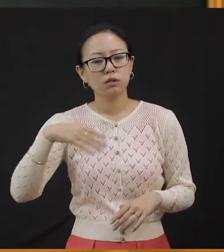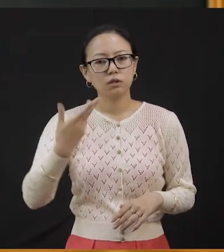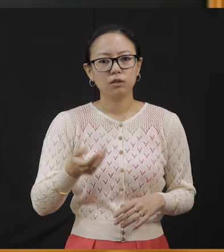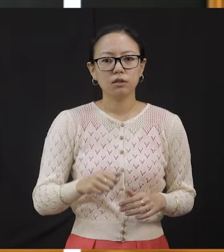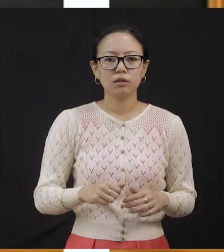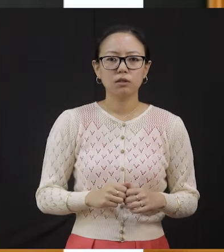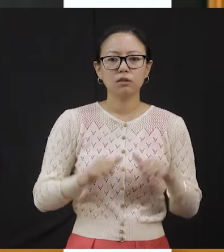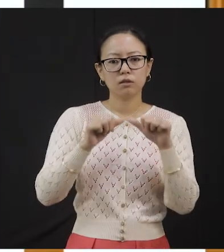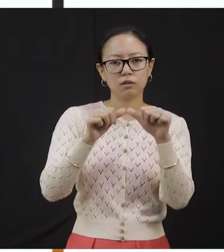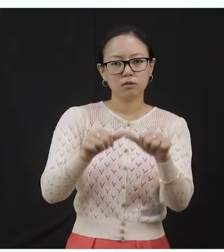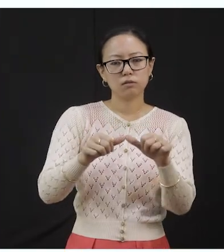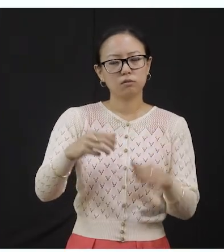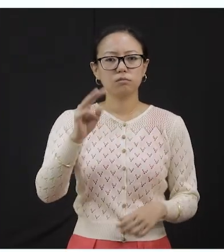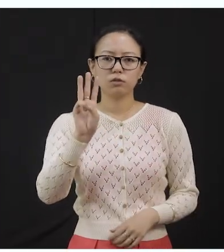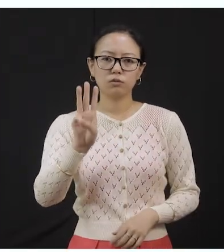Okay. Then